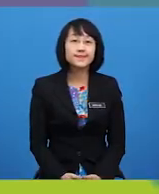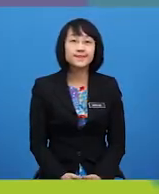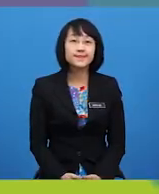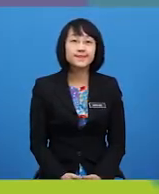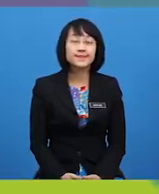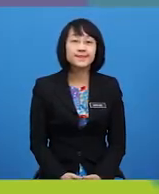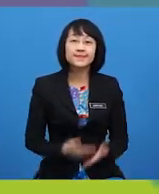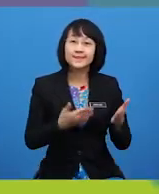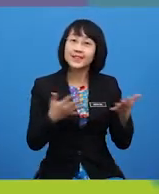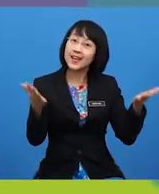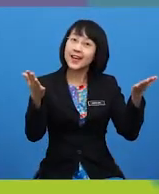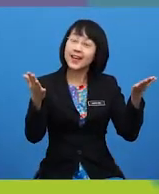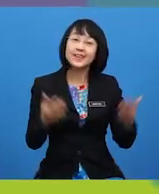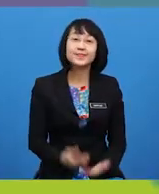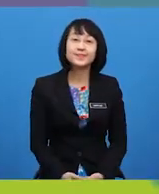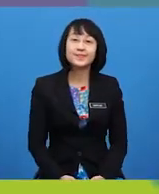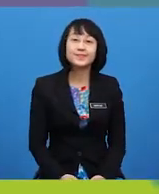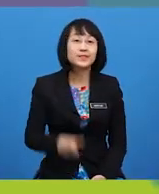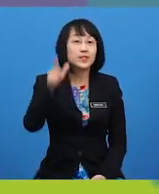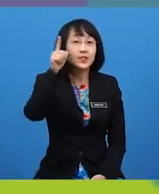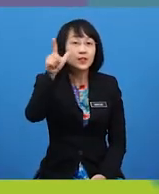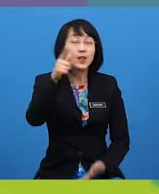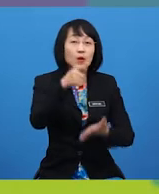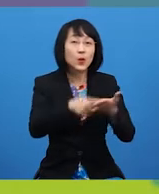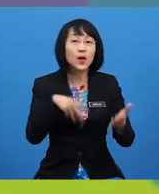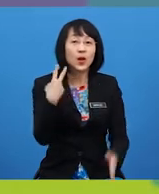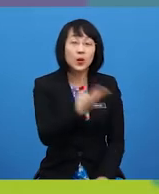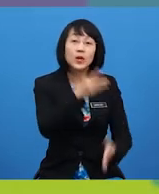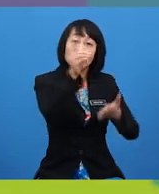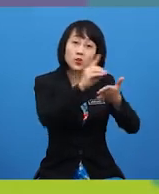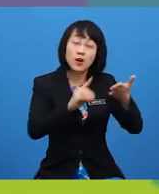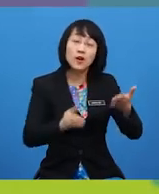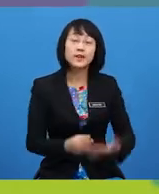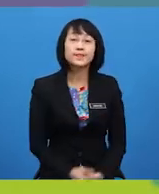Ta-da! Now, look at what we have drawn.